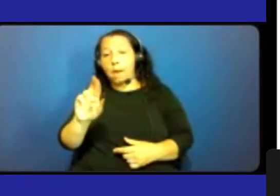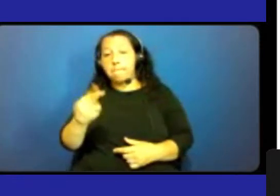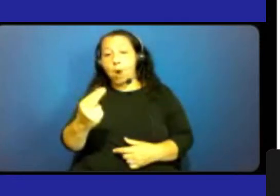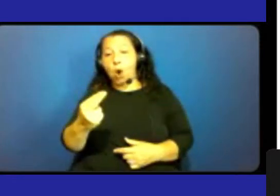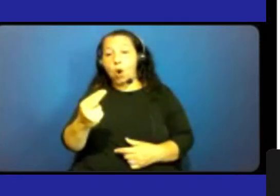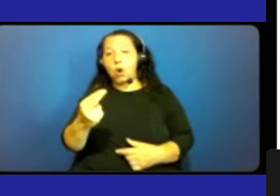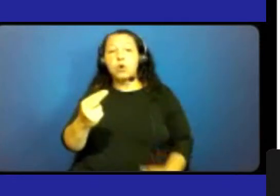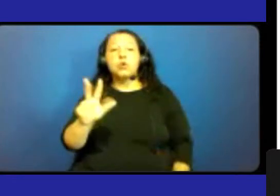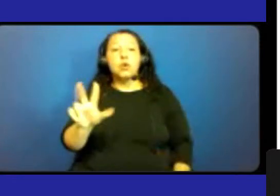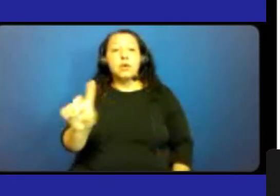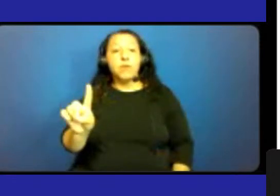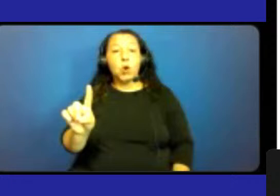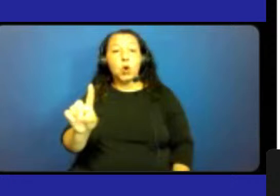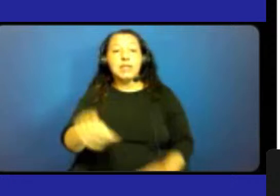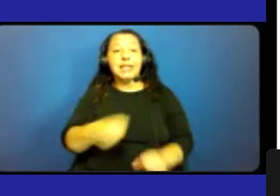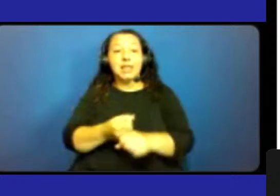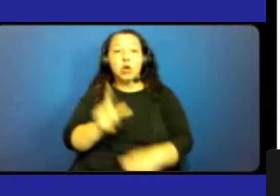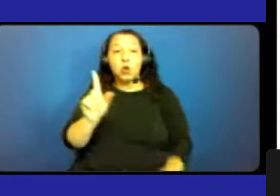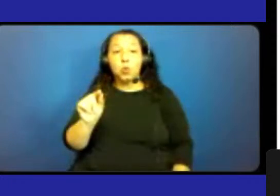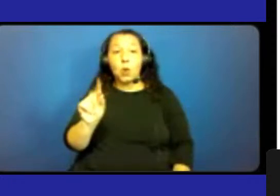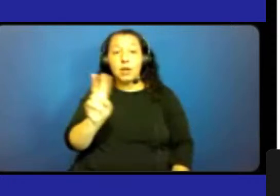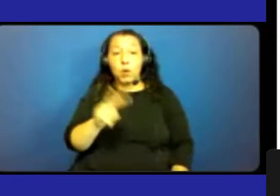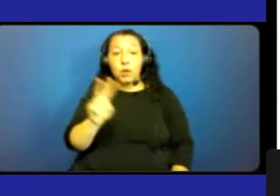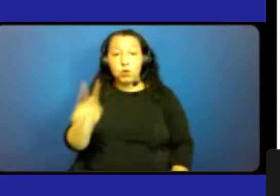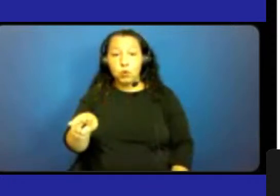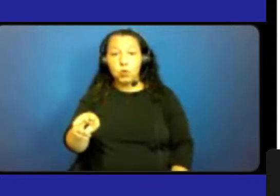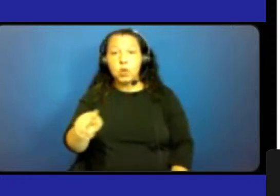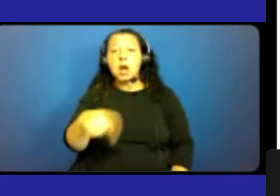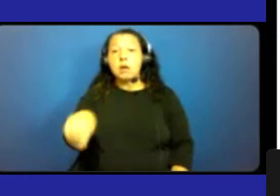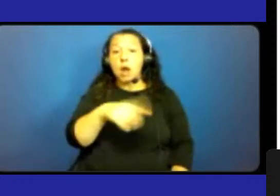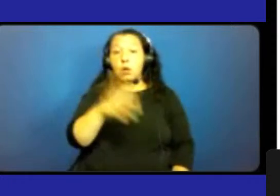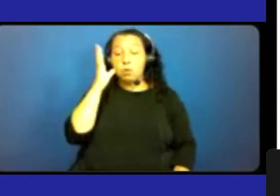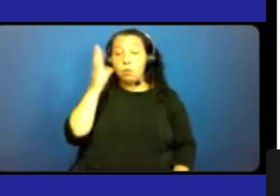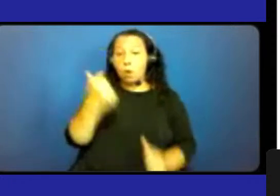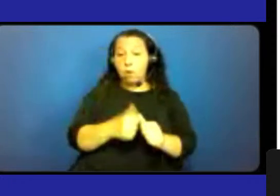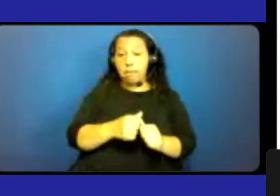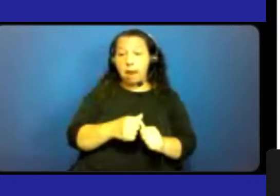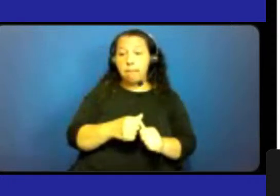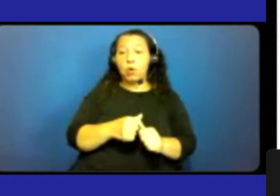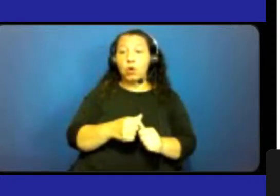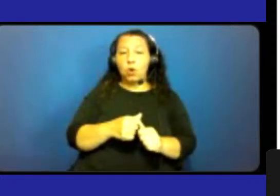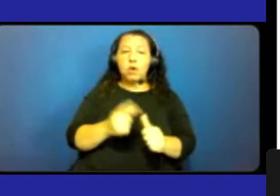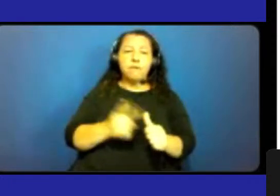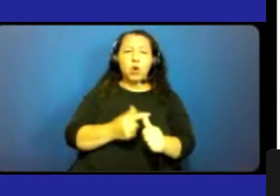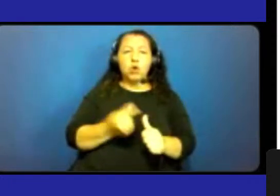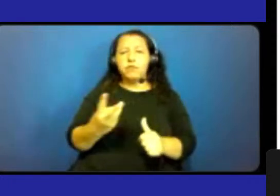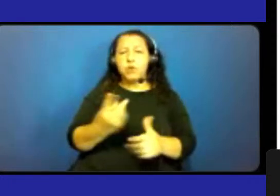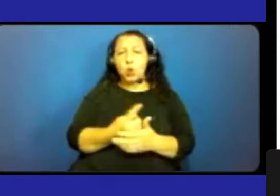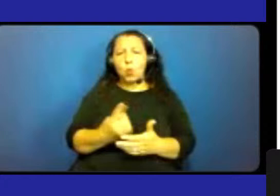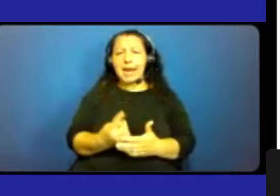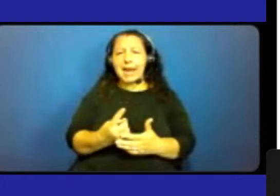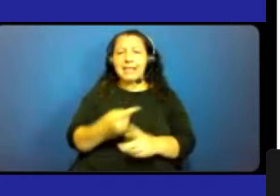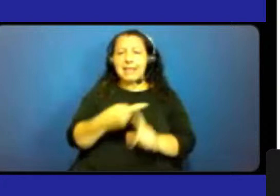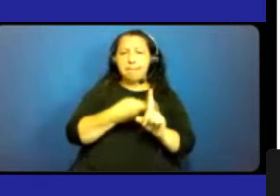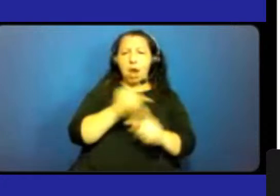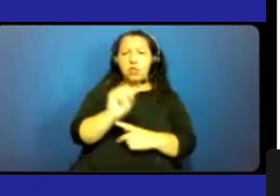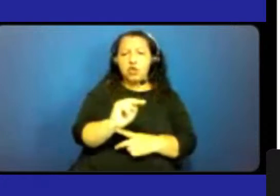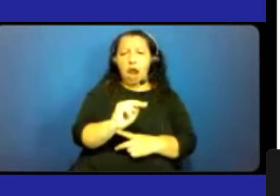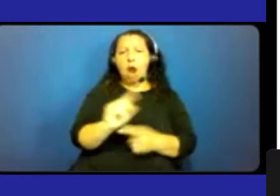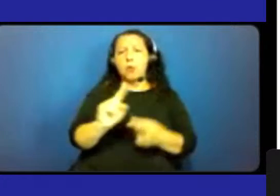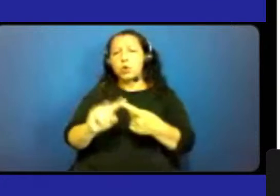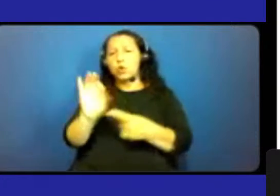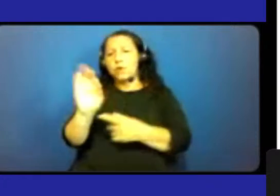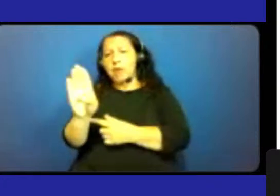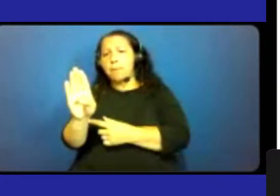2022. As the board will remember, those early weeks, especially of January, but really into February, was the height of